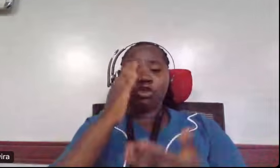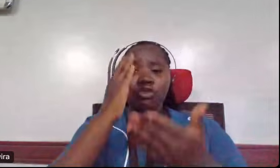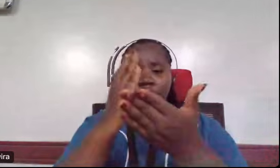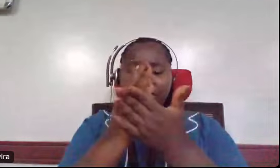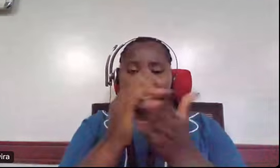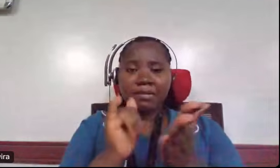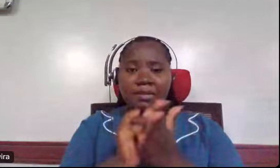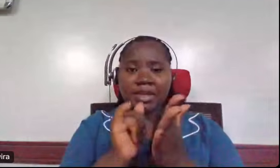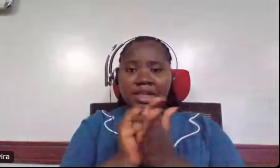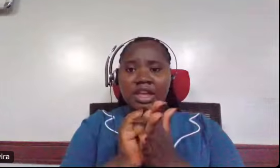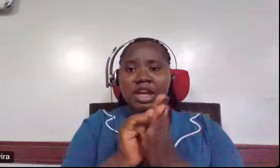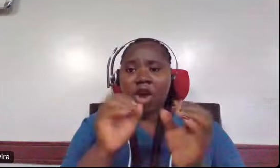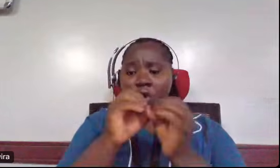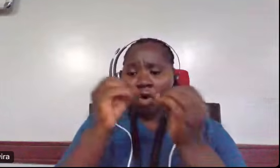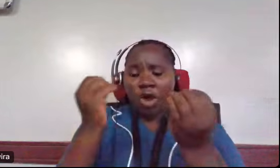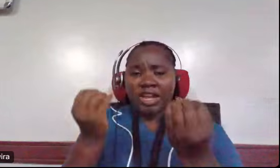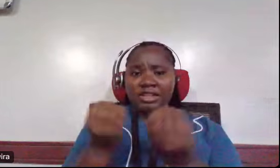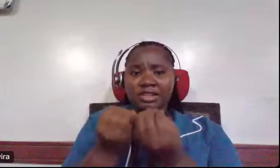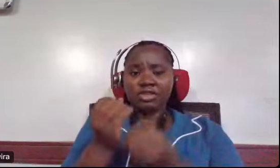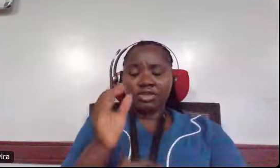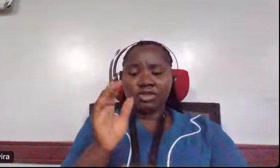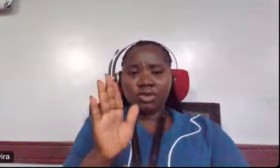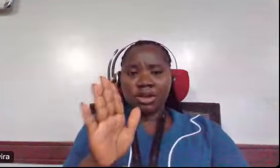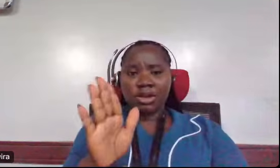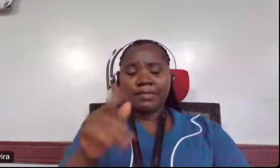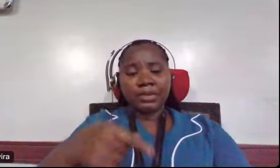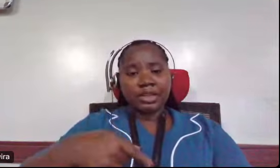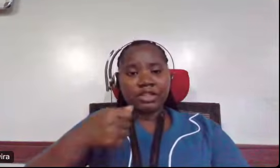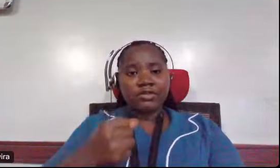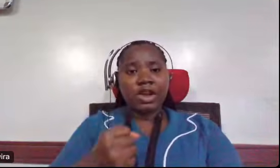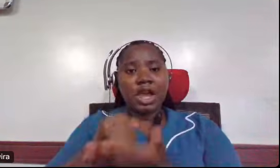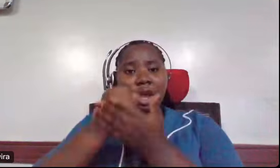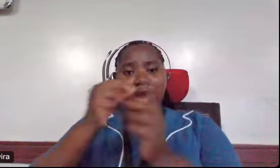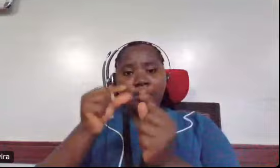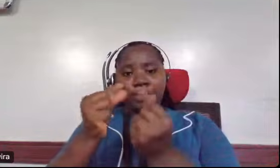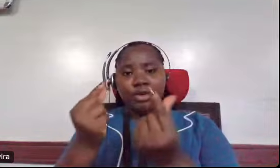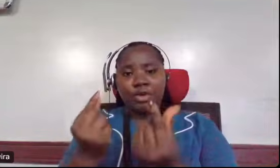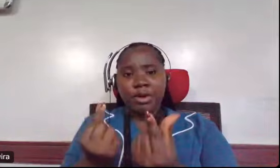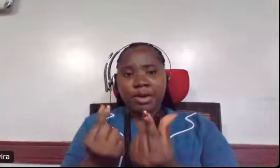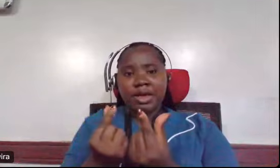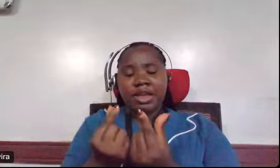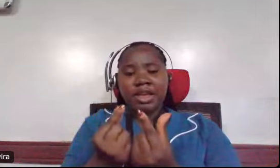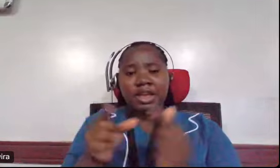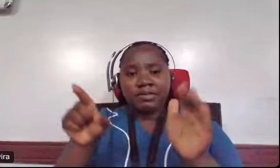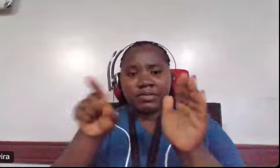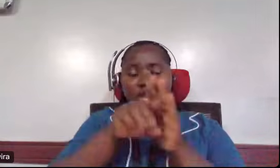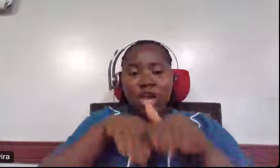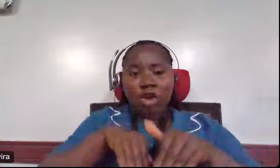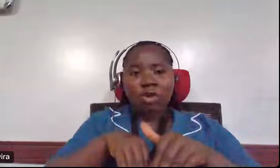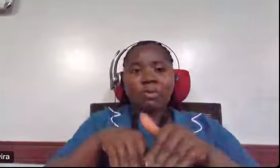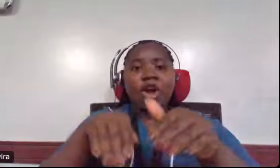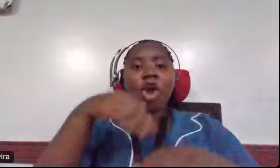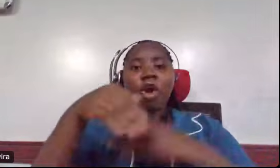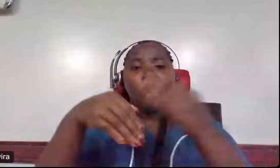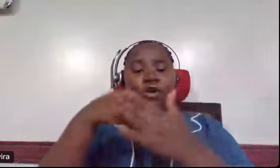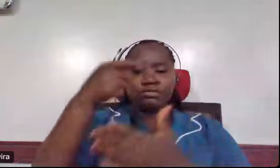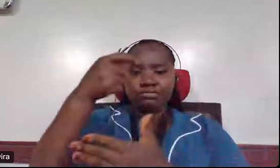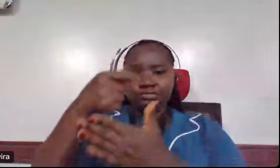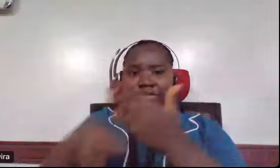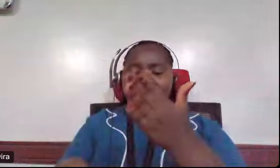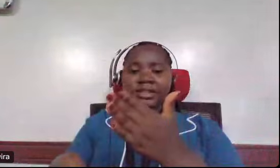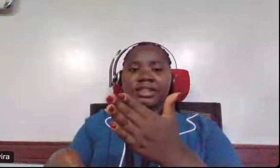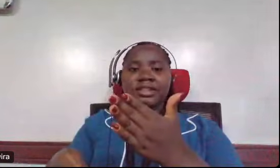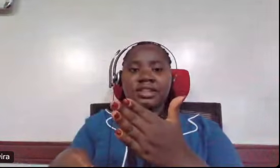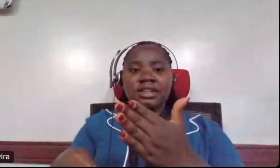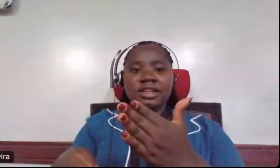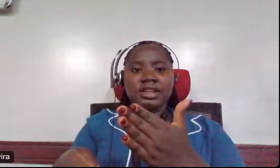your entity, your organization, your self-help group is compliant with all taxes. So what do you mean by tax